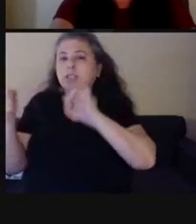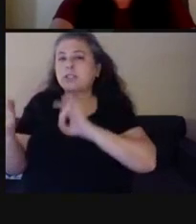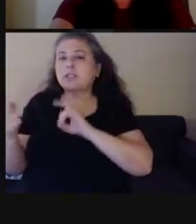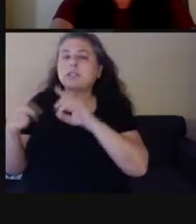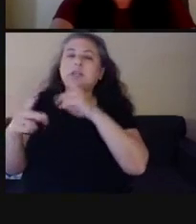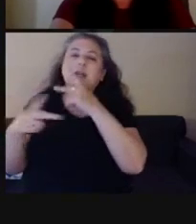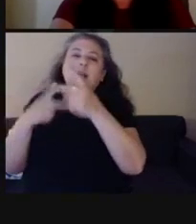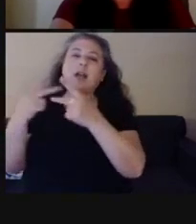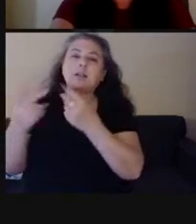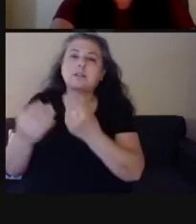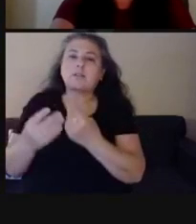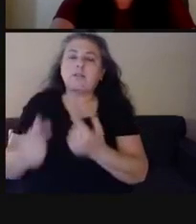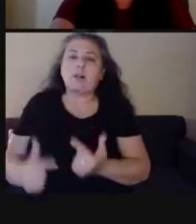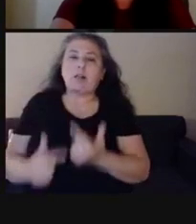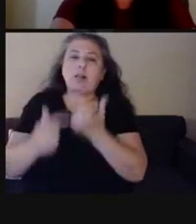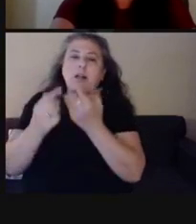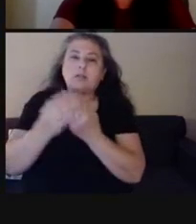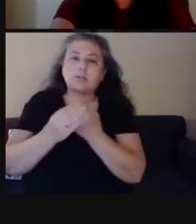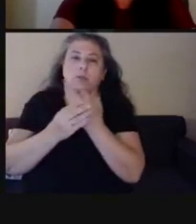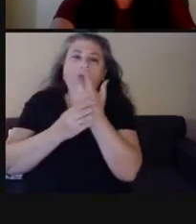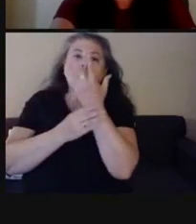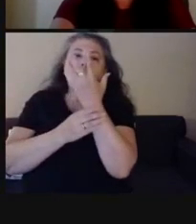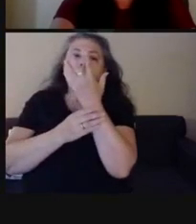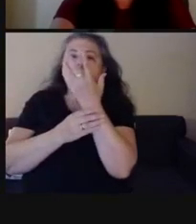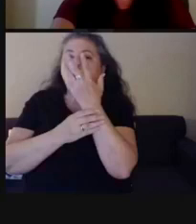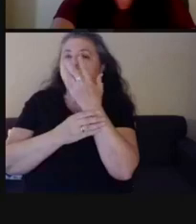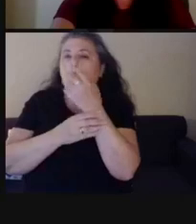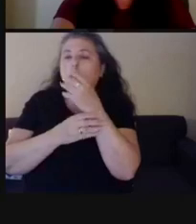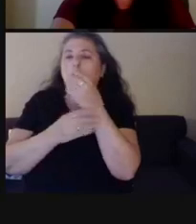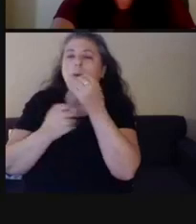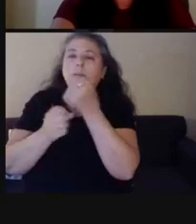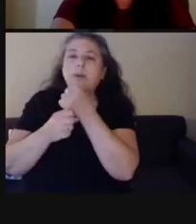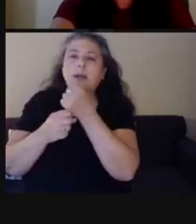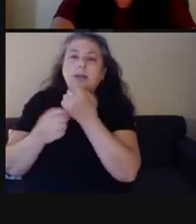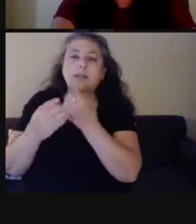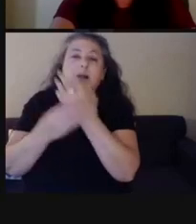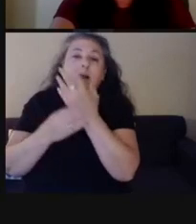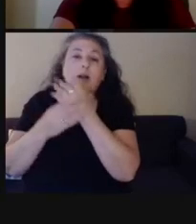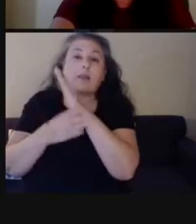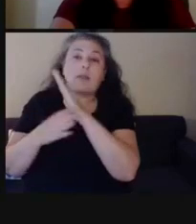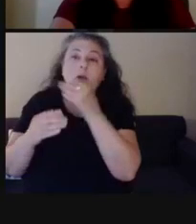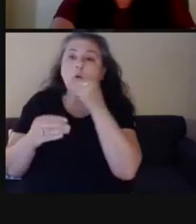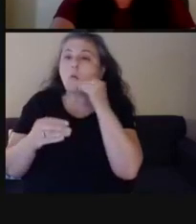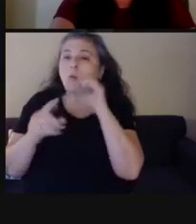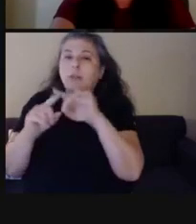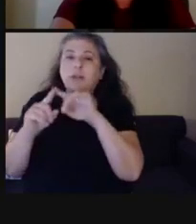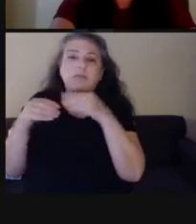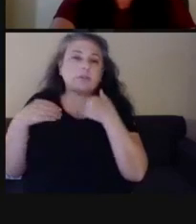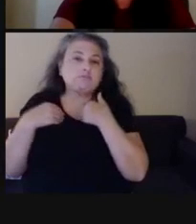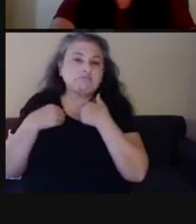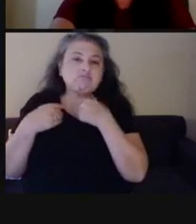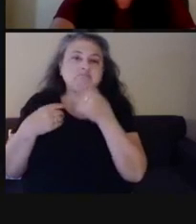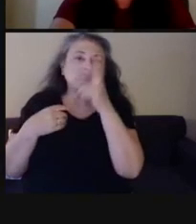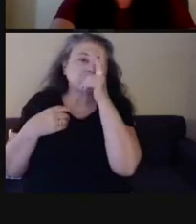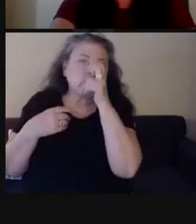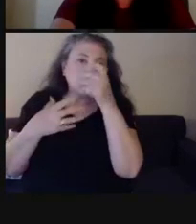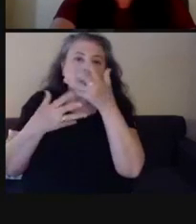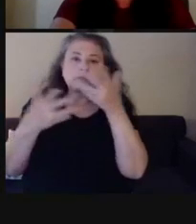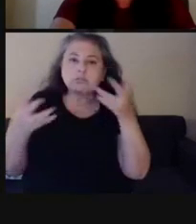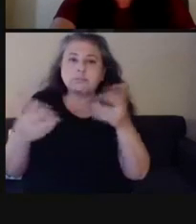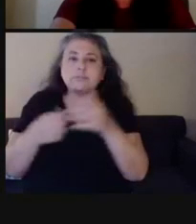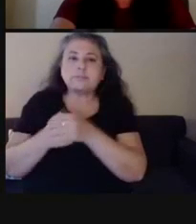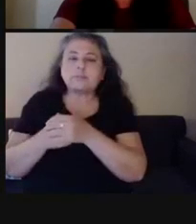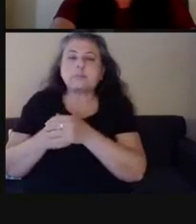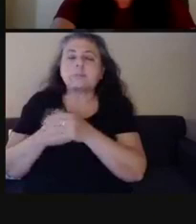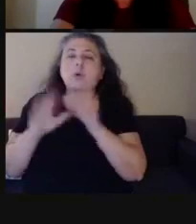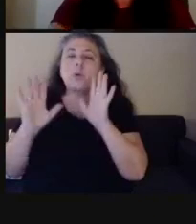of life that walk through and pass through or make the garden their home. It's just a wonderful observation.